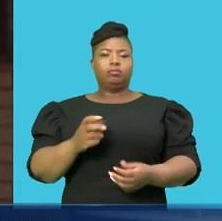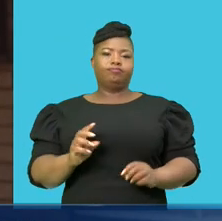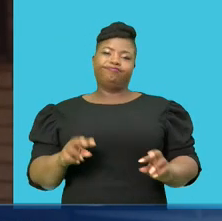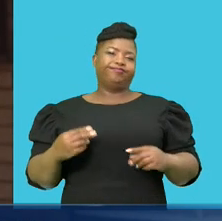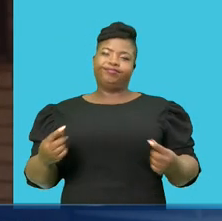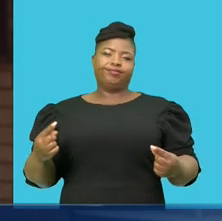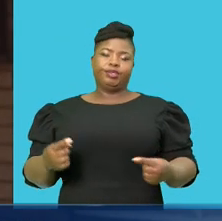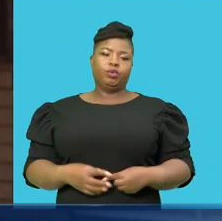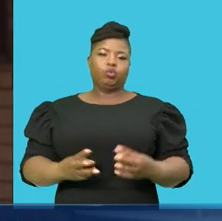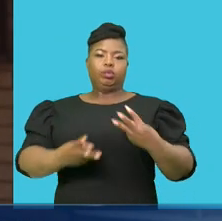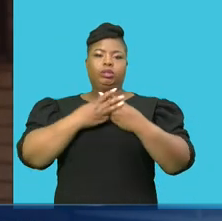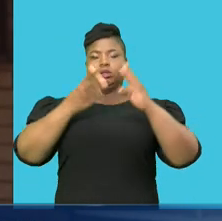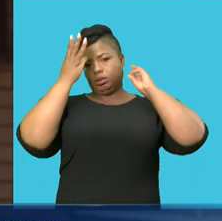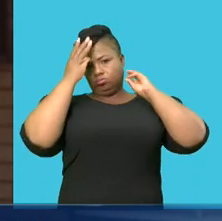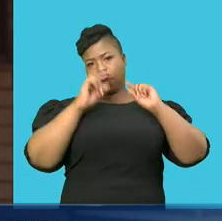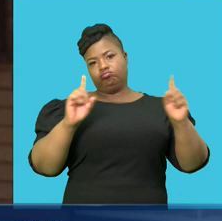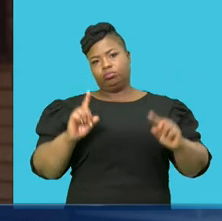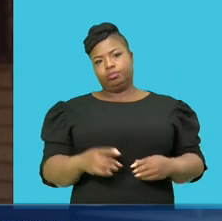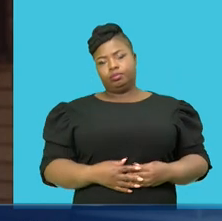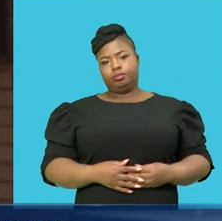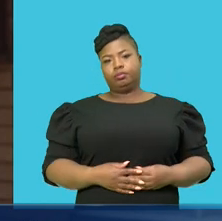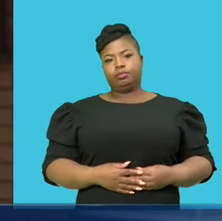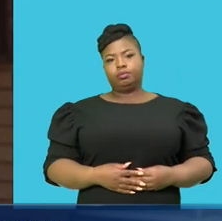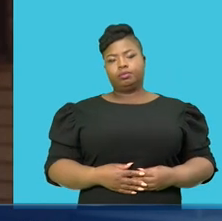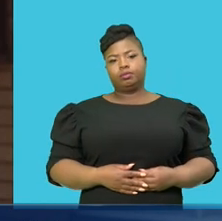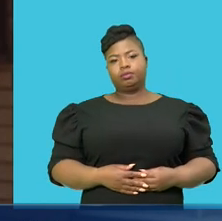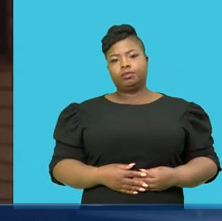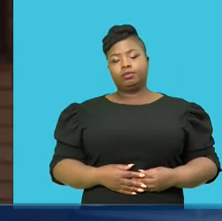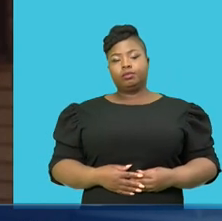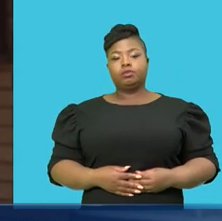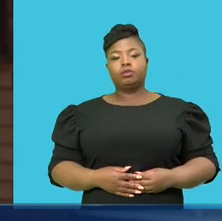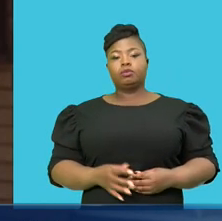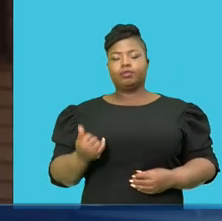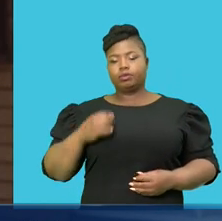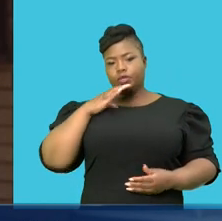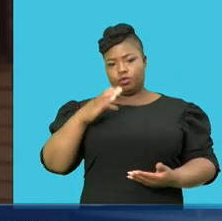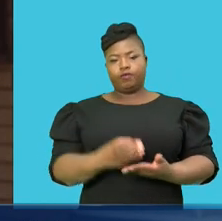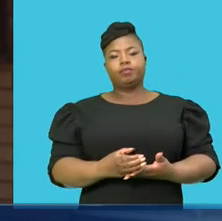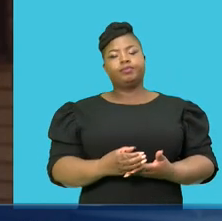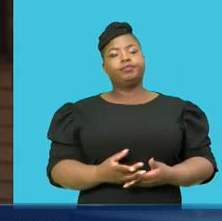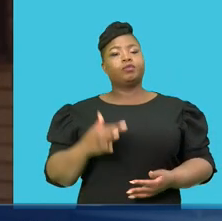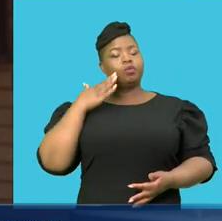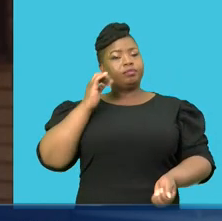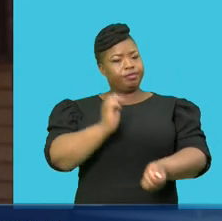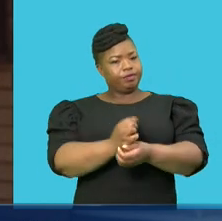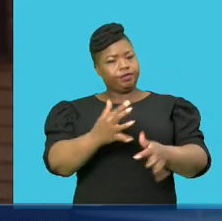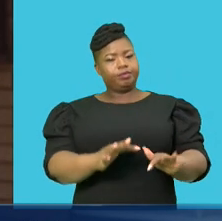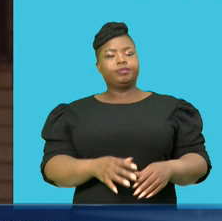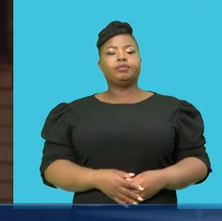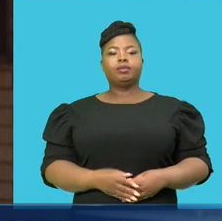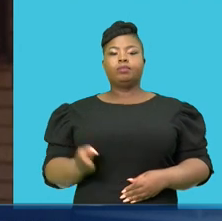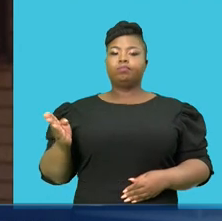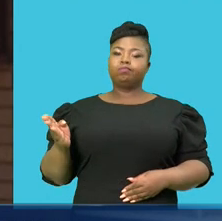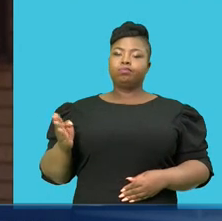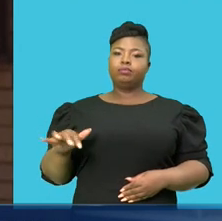prison or the cells after arresting them so I can confirm that after we've arrested them we took them to